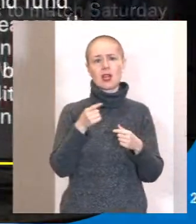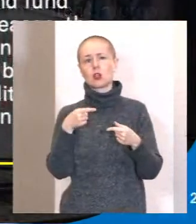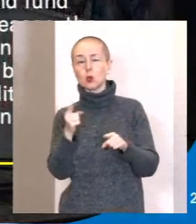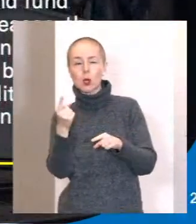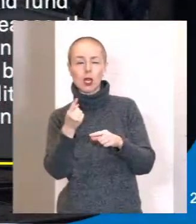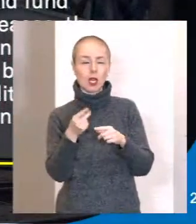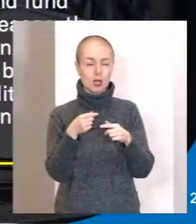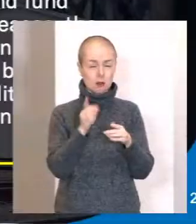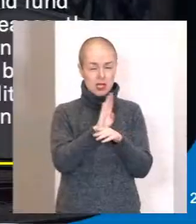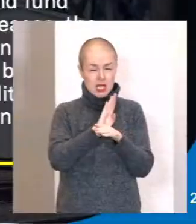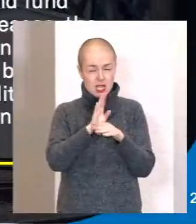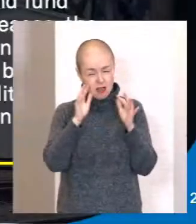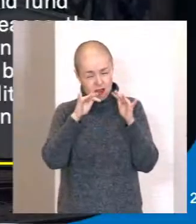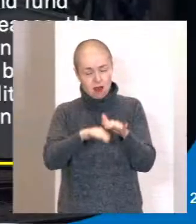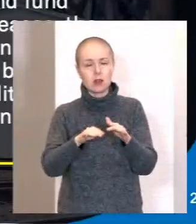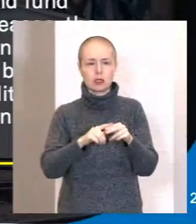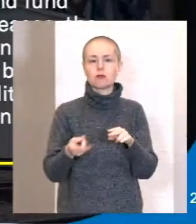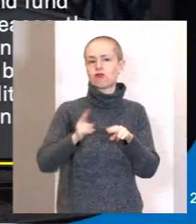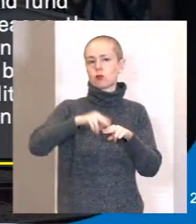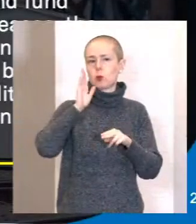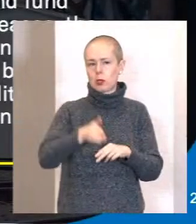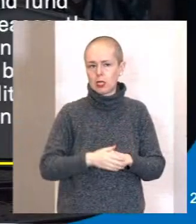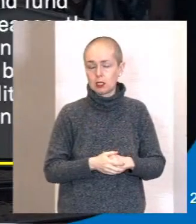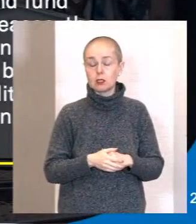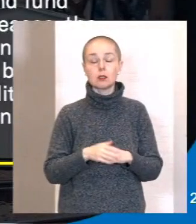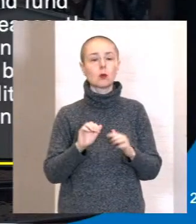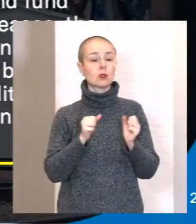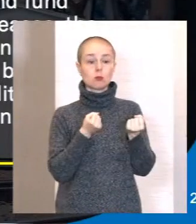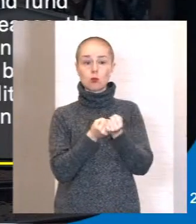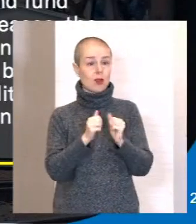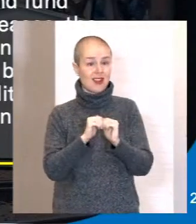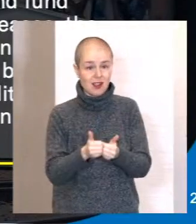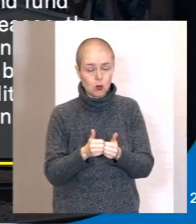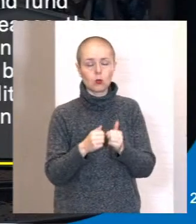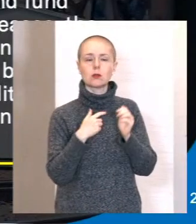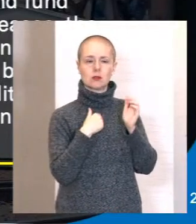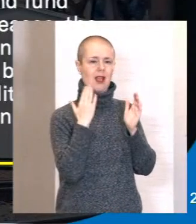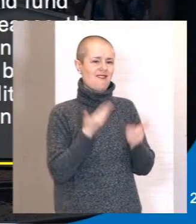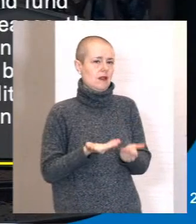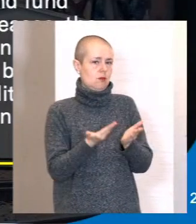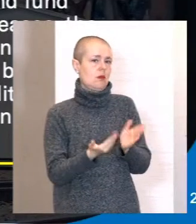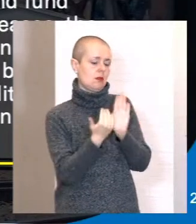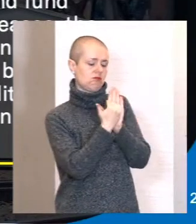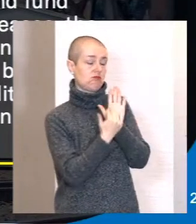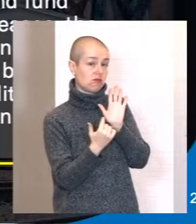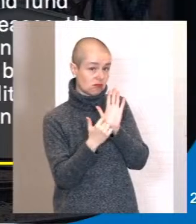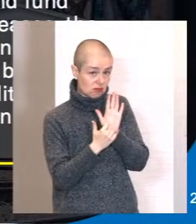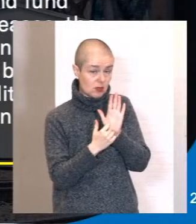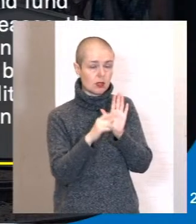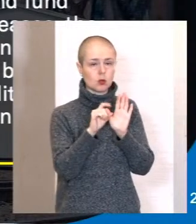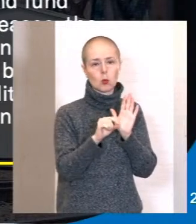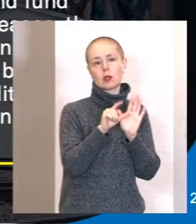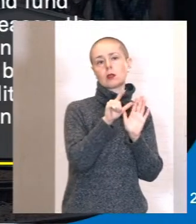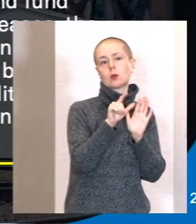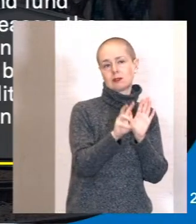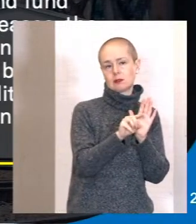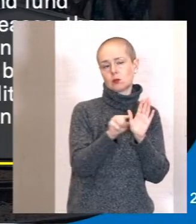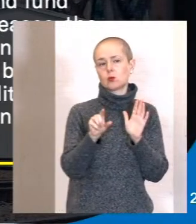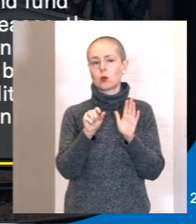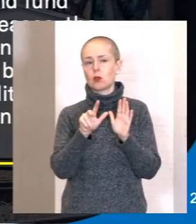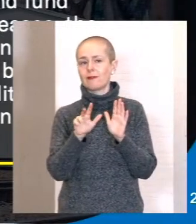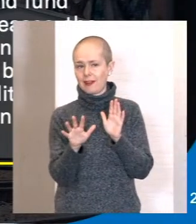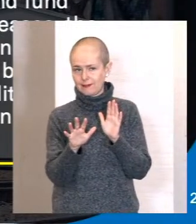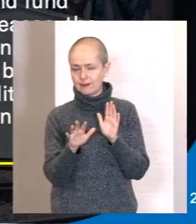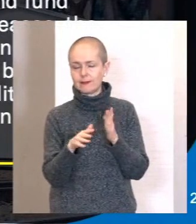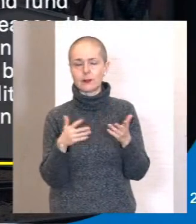To support these improvements, the 2026 to 2035 capital plan proposes a fare increase of 25